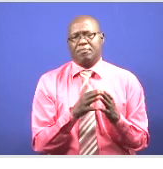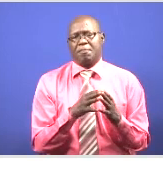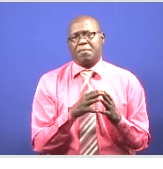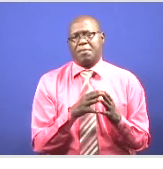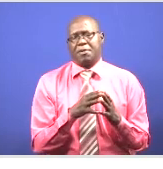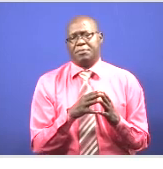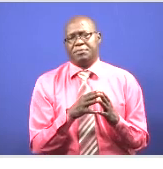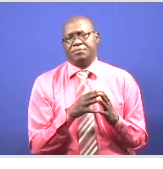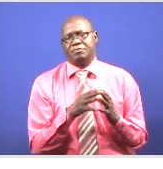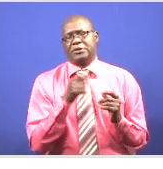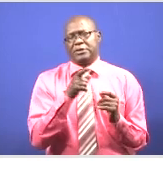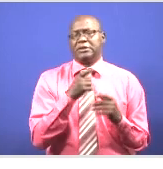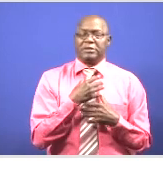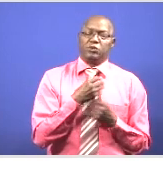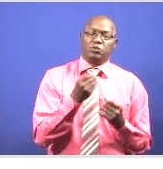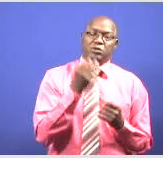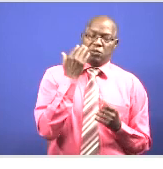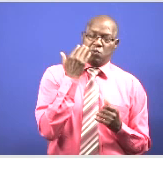Which is quite interesting because